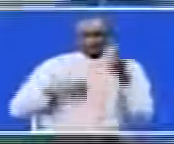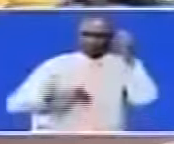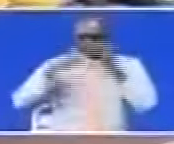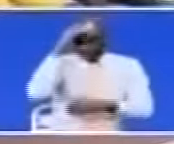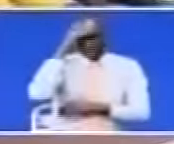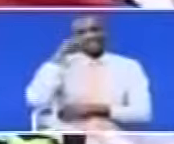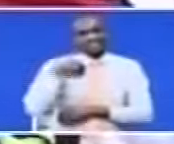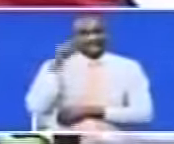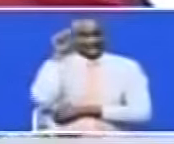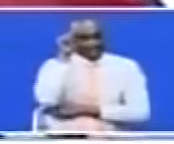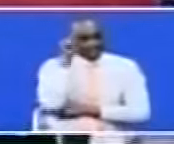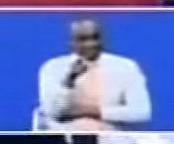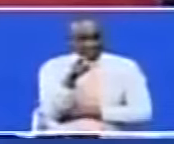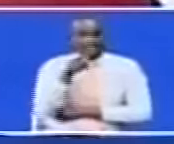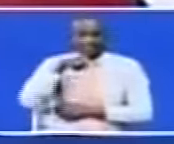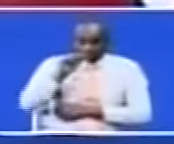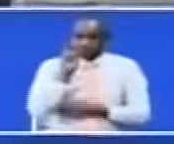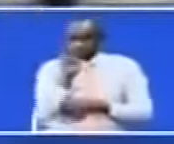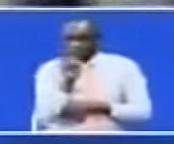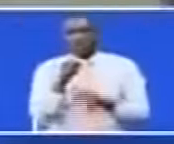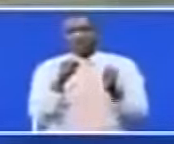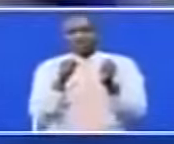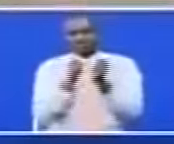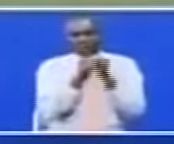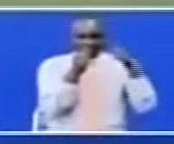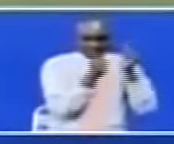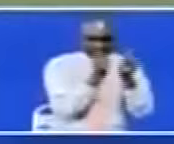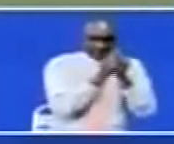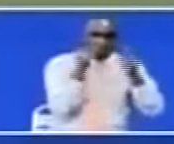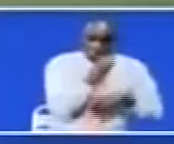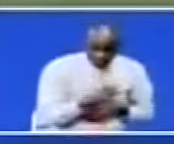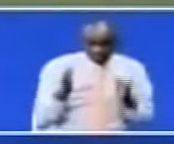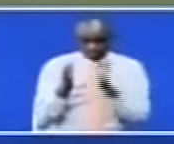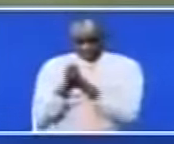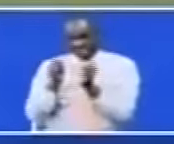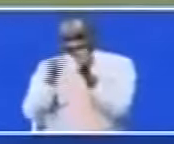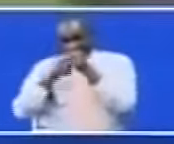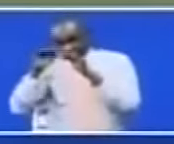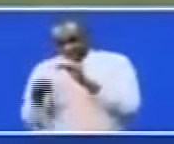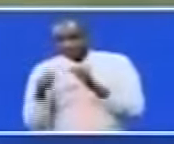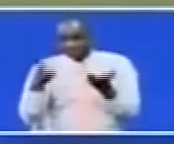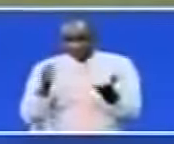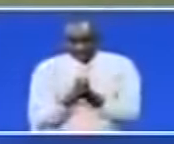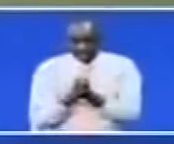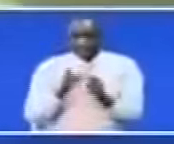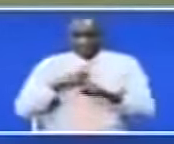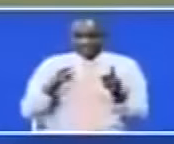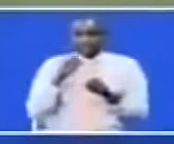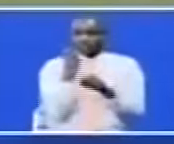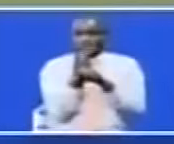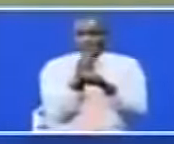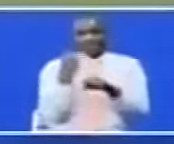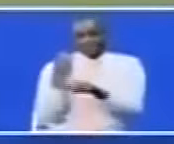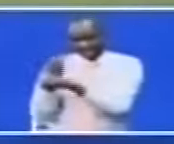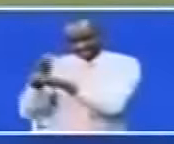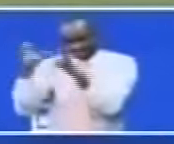Professional Dreams Academy. Day 2 saw the under-15s and under-16 players take to the pitch for the trials, after the under-12s, under-13